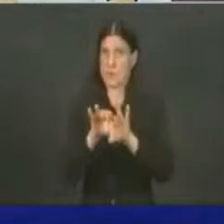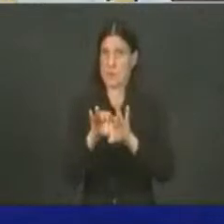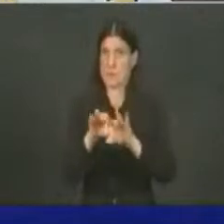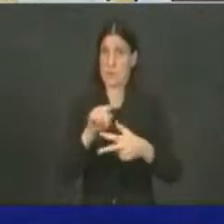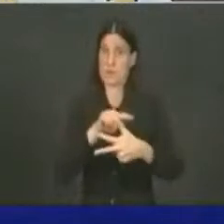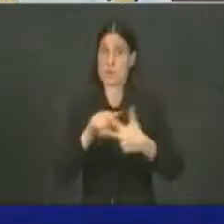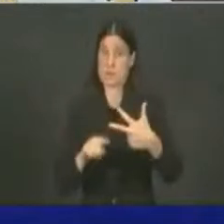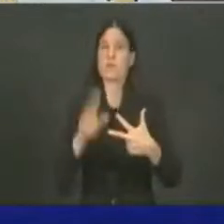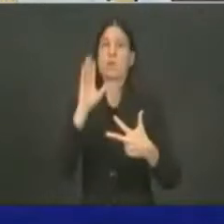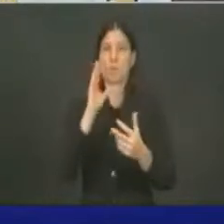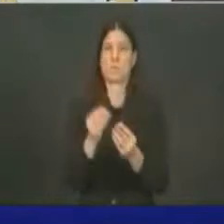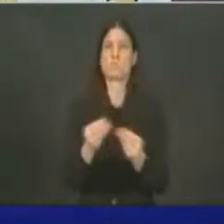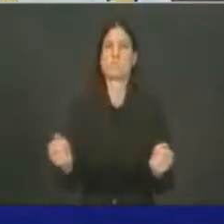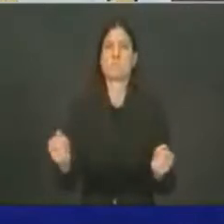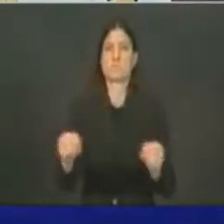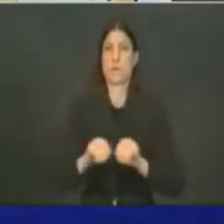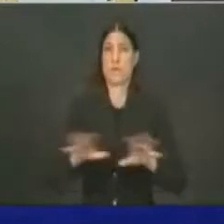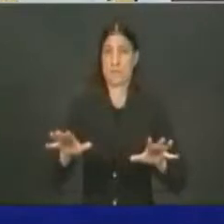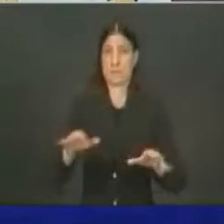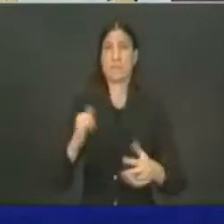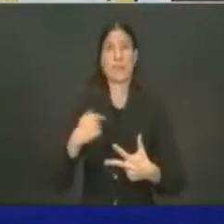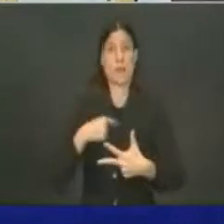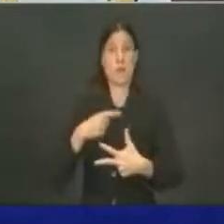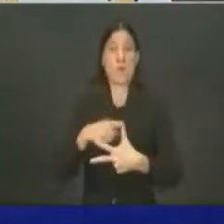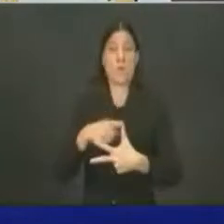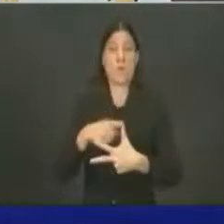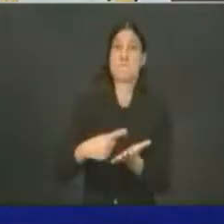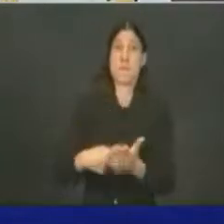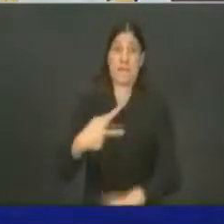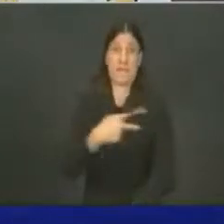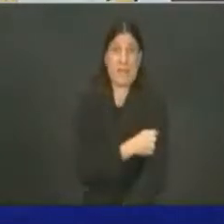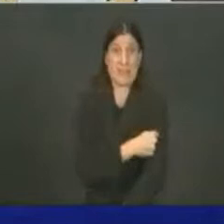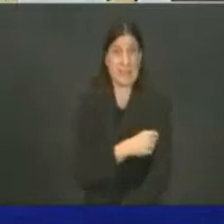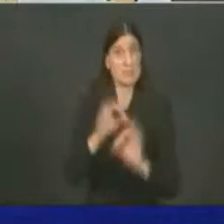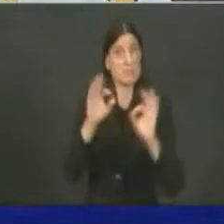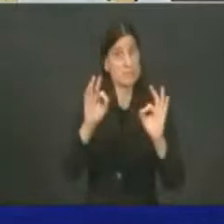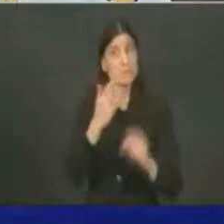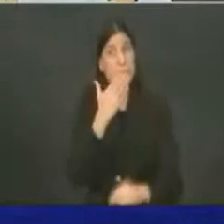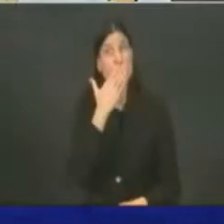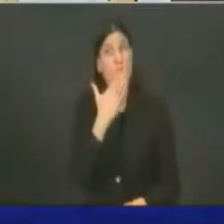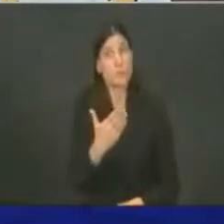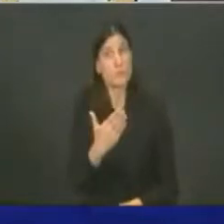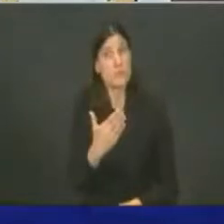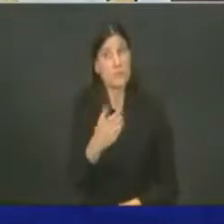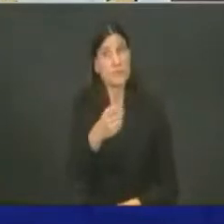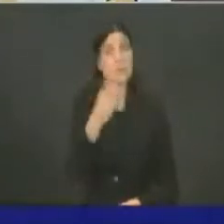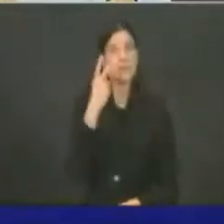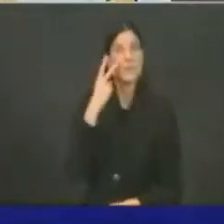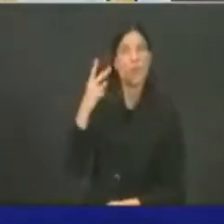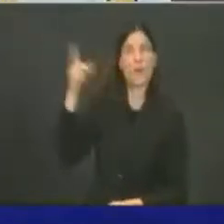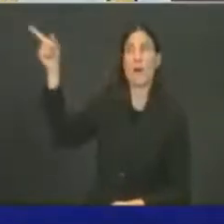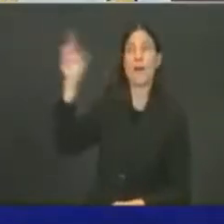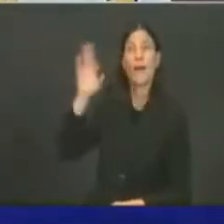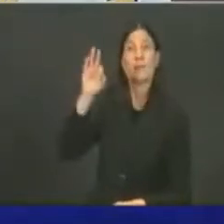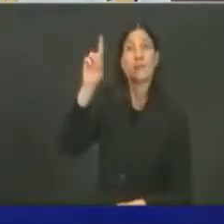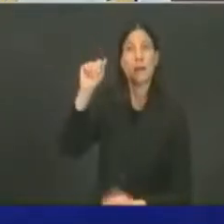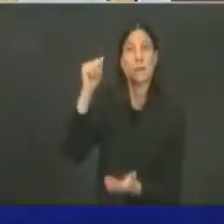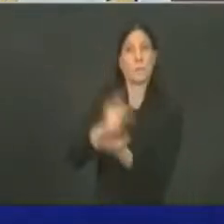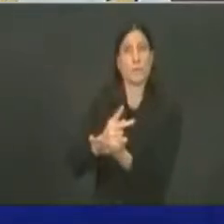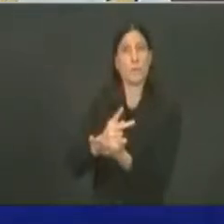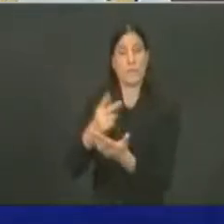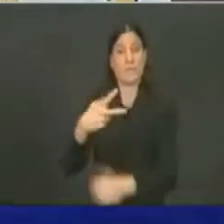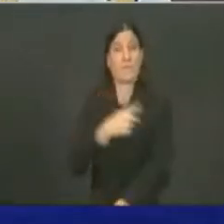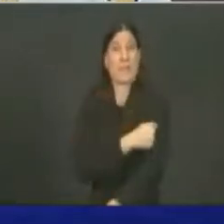As people probably saw in the news, the FDA has authorized the use of COVID-19 vaccine developed by the